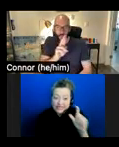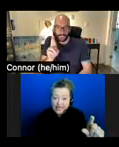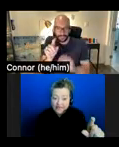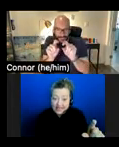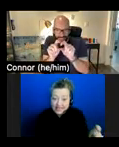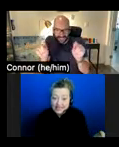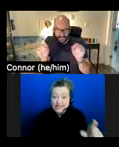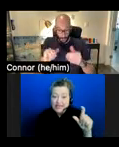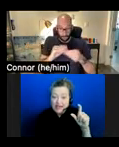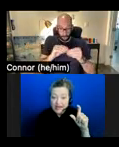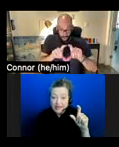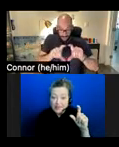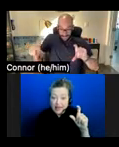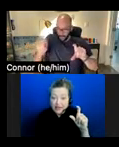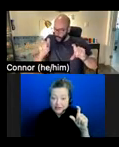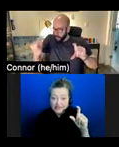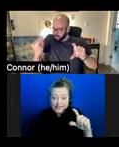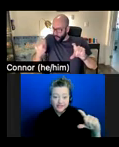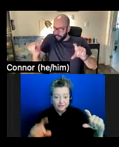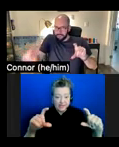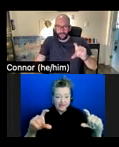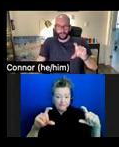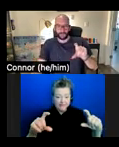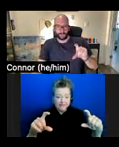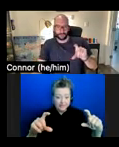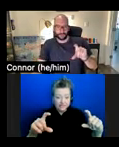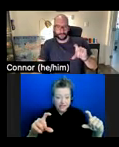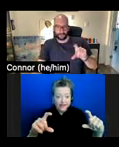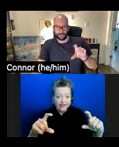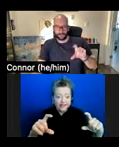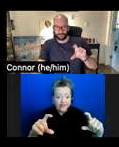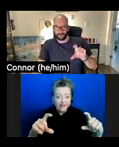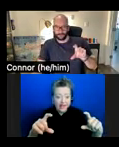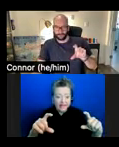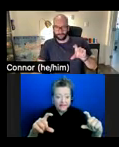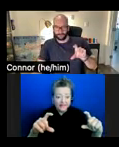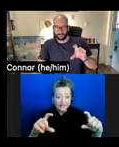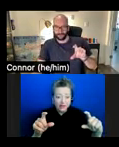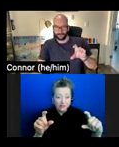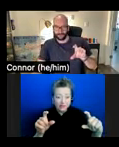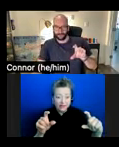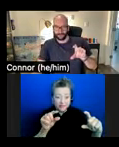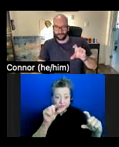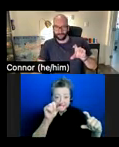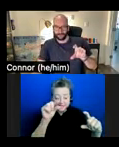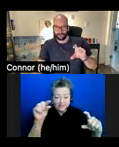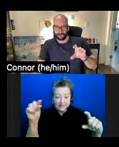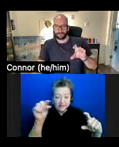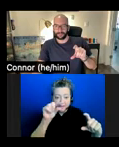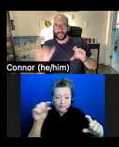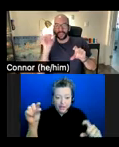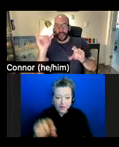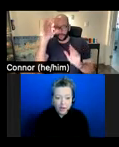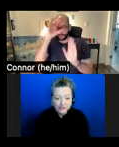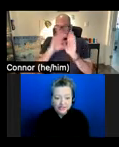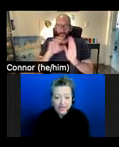want to save this. And you'll see, so the main message, and then at the very top, you see the